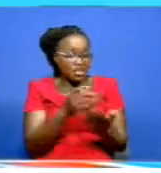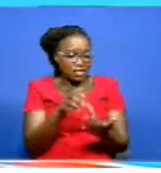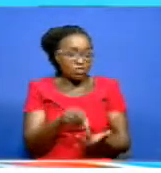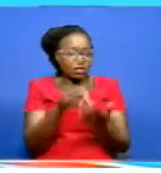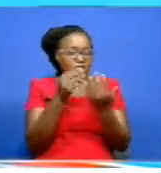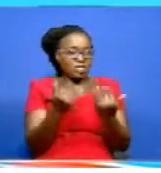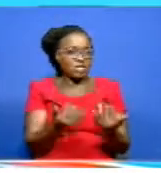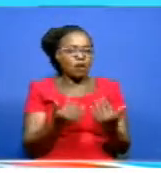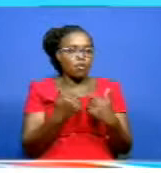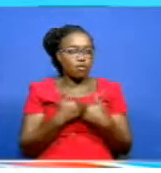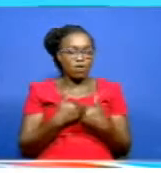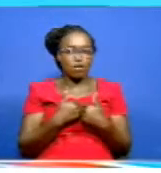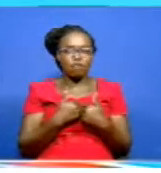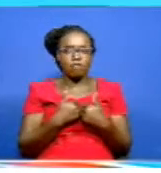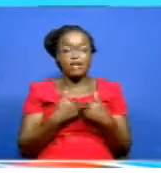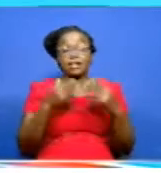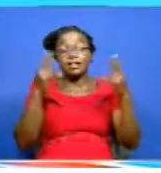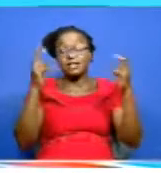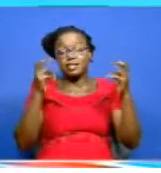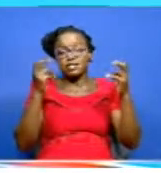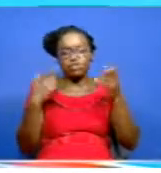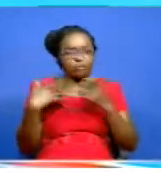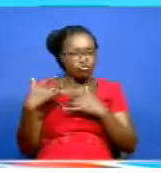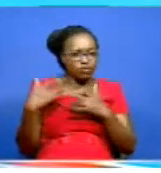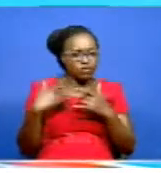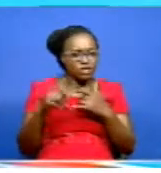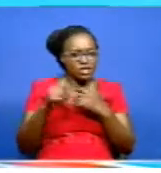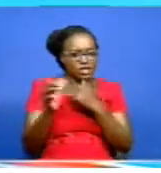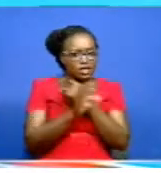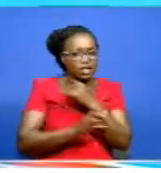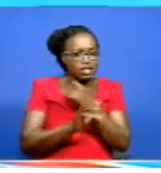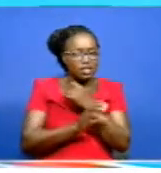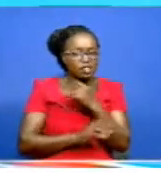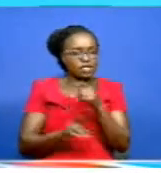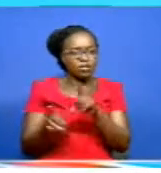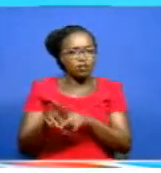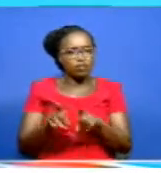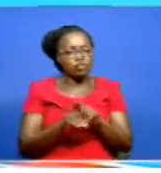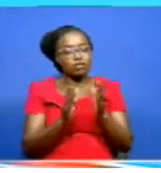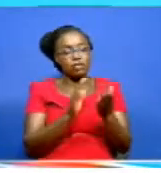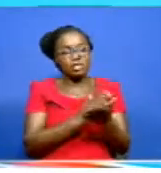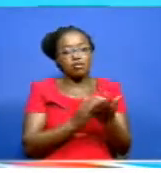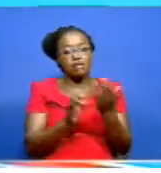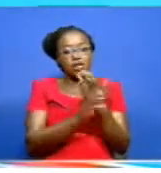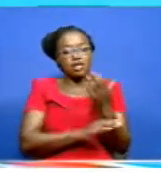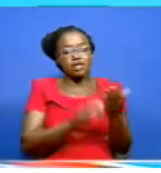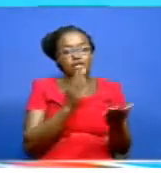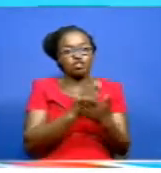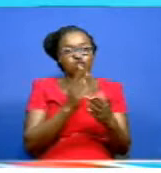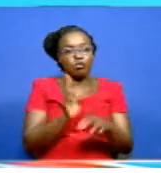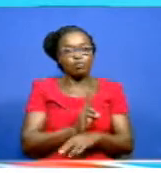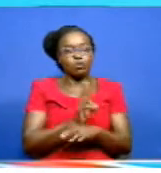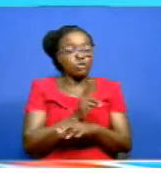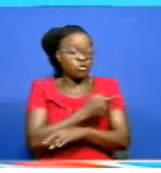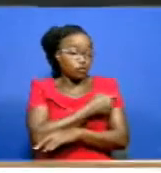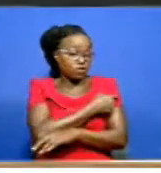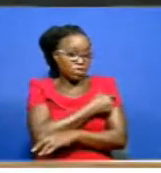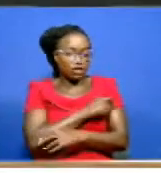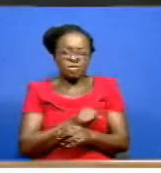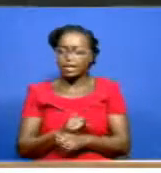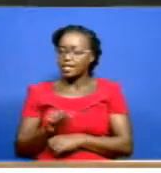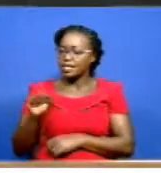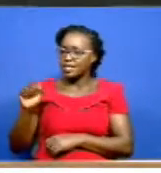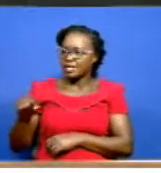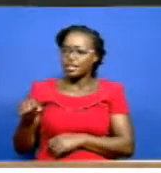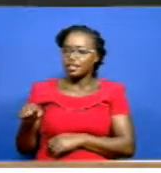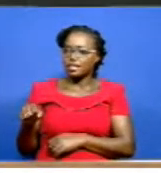we are having issues raised by even countries, and even some countries suspending the vaccine. Yes, we